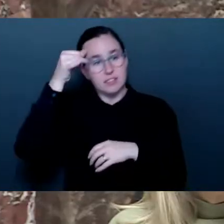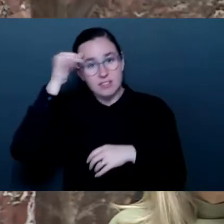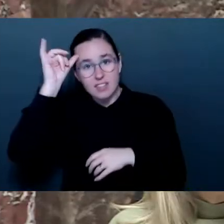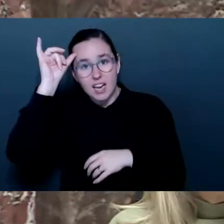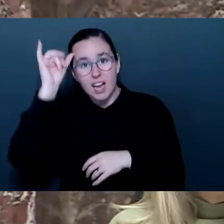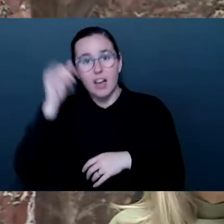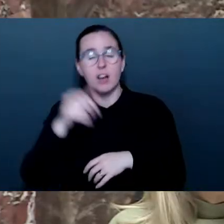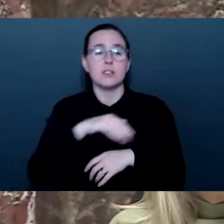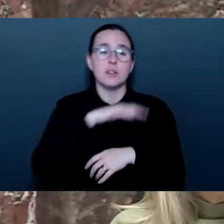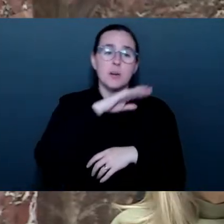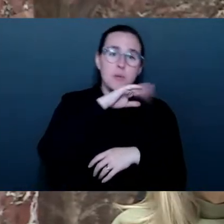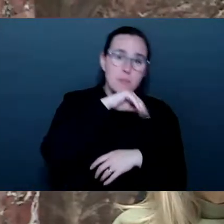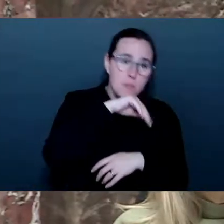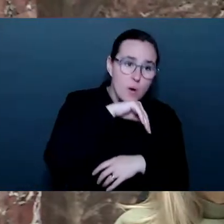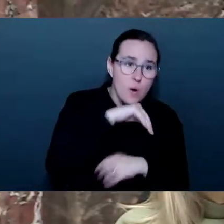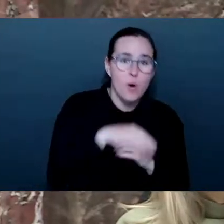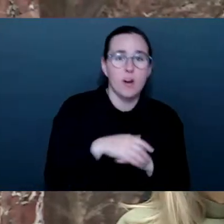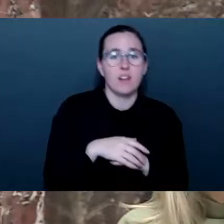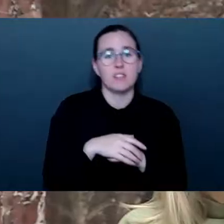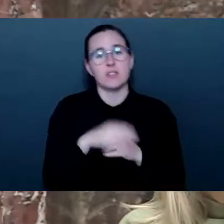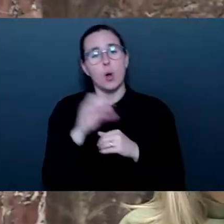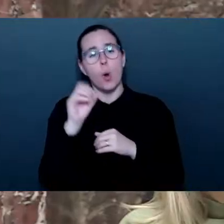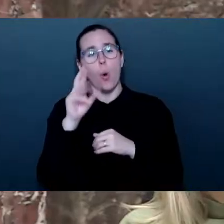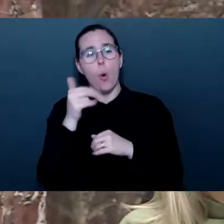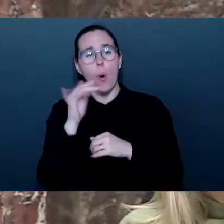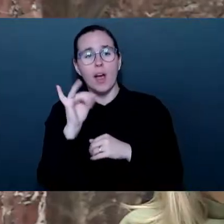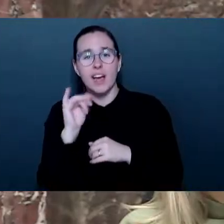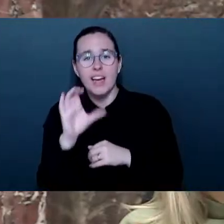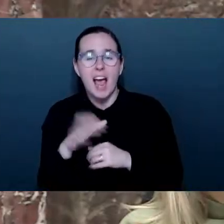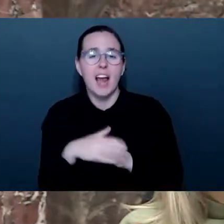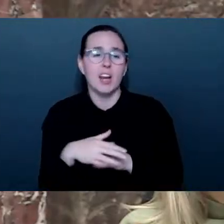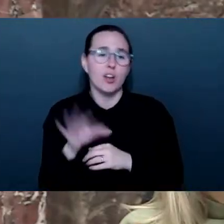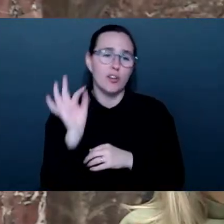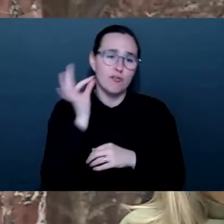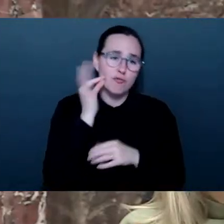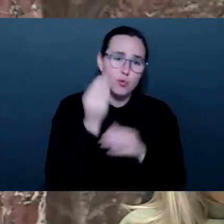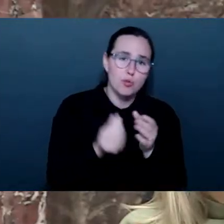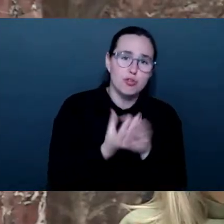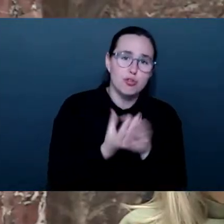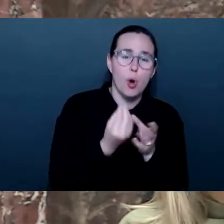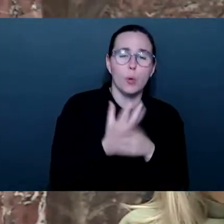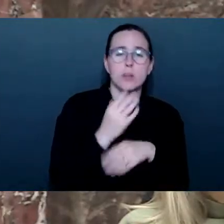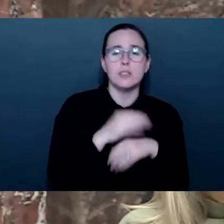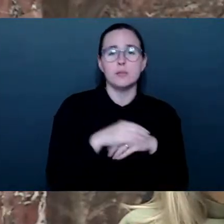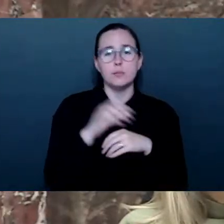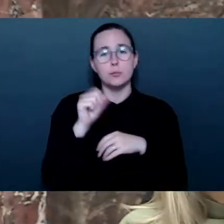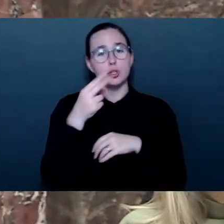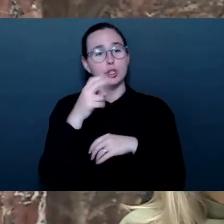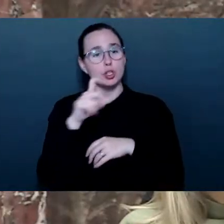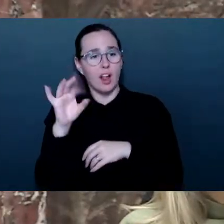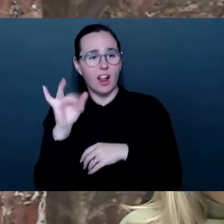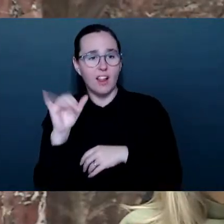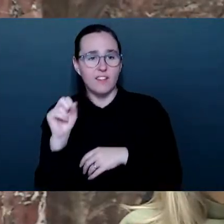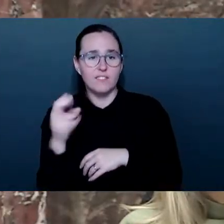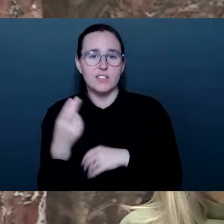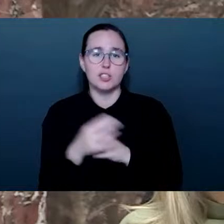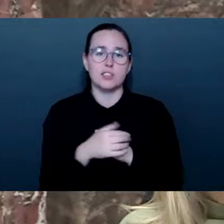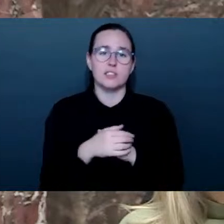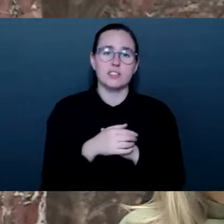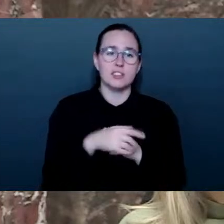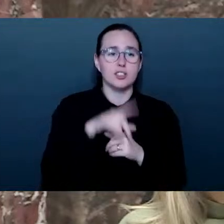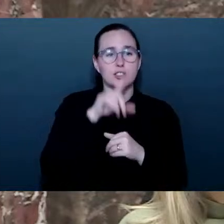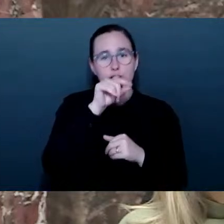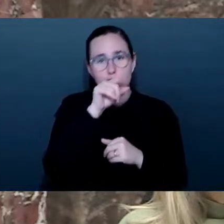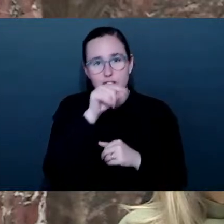fruit growers, BC shellfish growers, BC salmon farmers, BC chicken growers, BC turkey, BC egg producers,